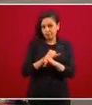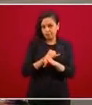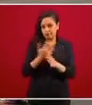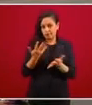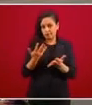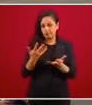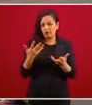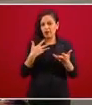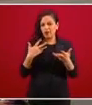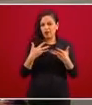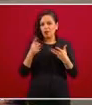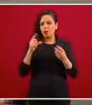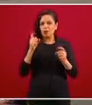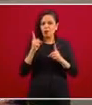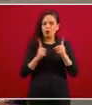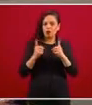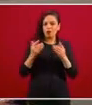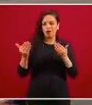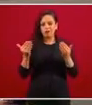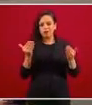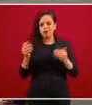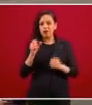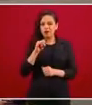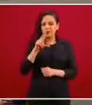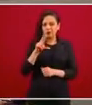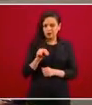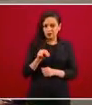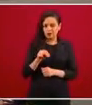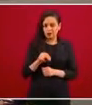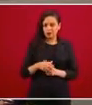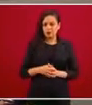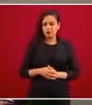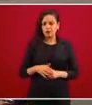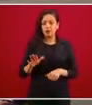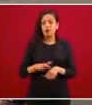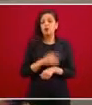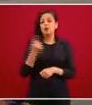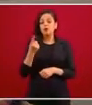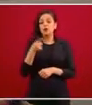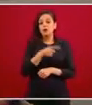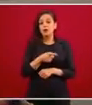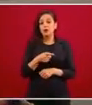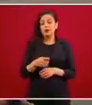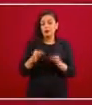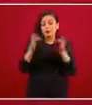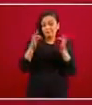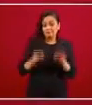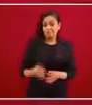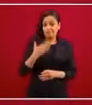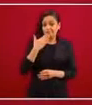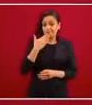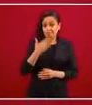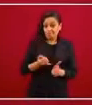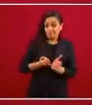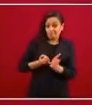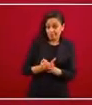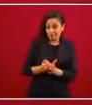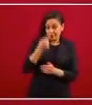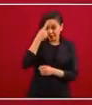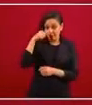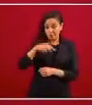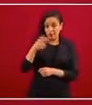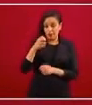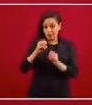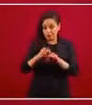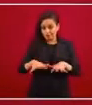doing it virtually or using auxiliary devices that can allow a